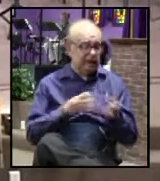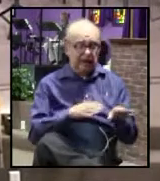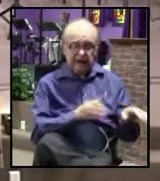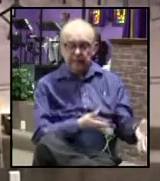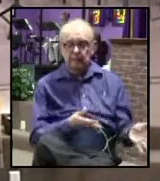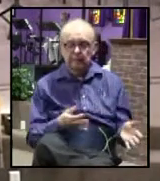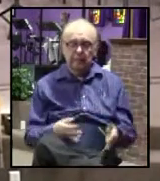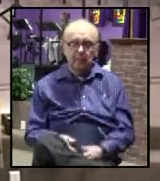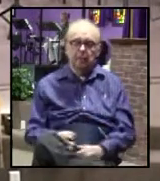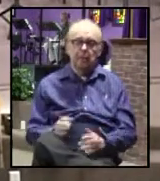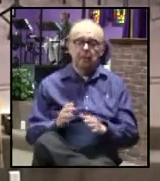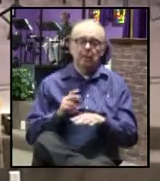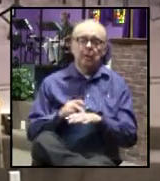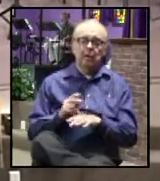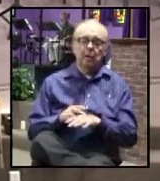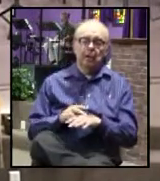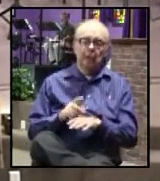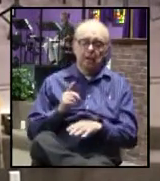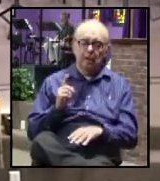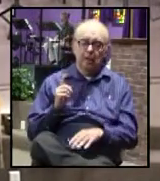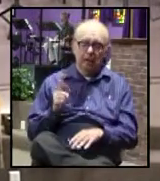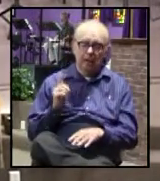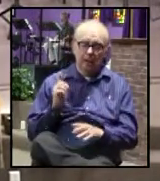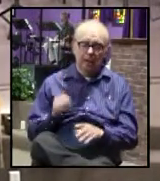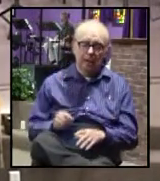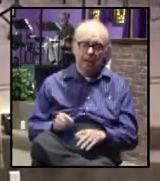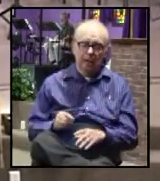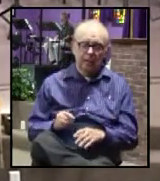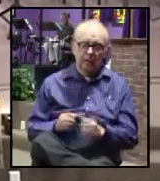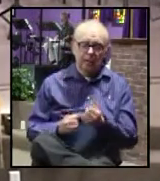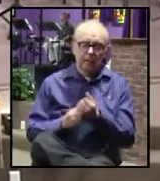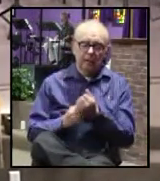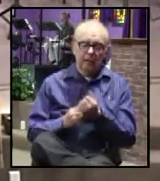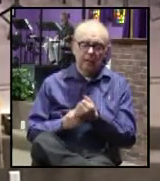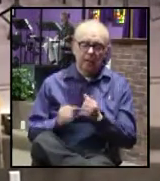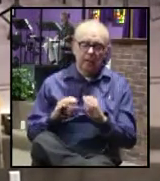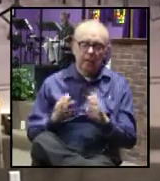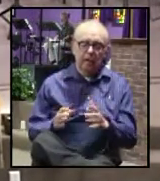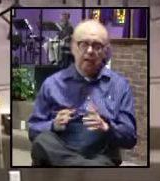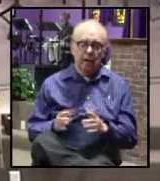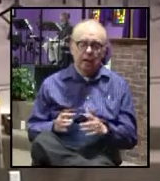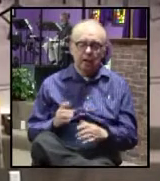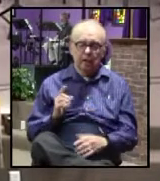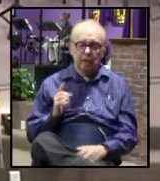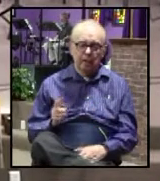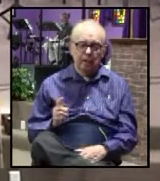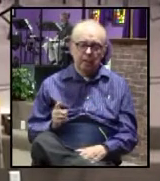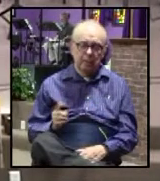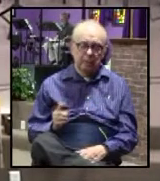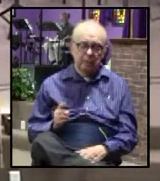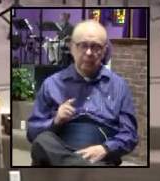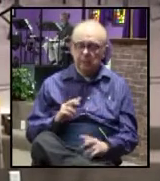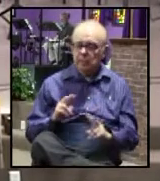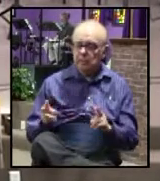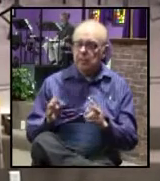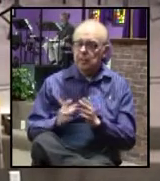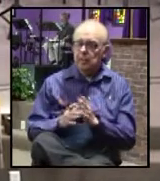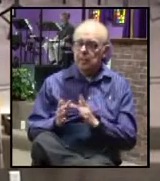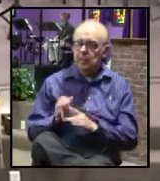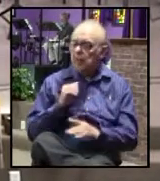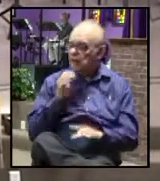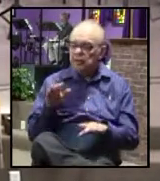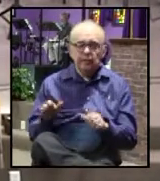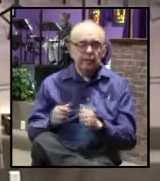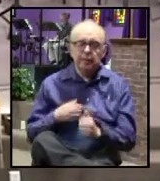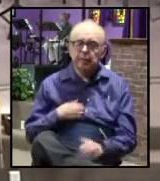him. And Peter, the one that was supposed to be the foundation of the group, one, right to his face said, Jesus, you're not going to